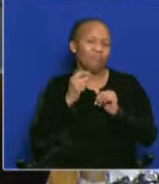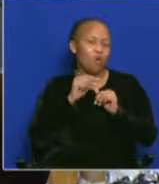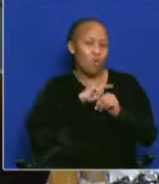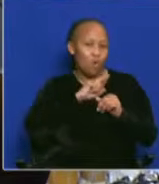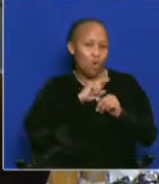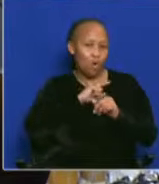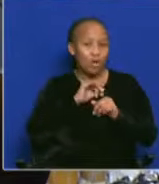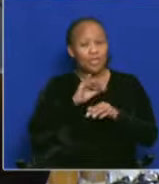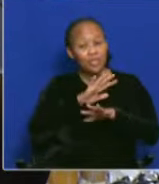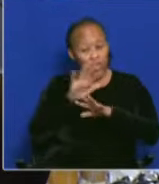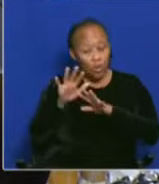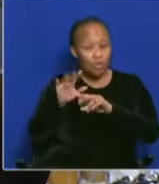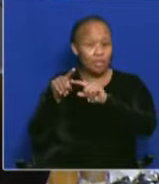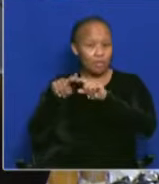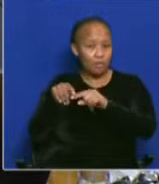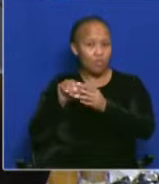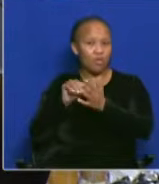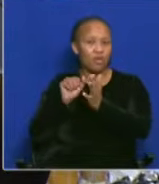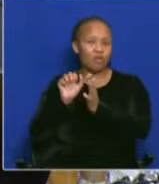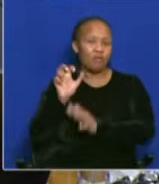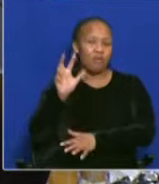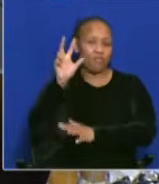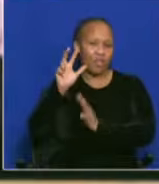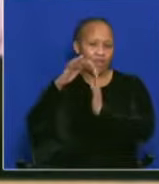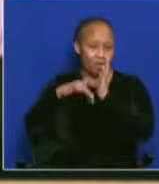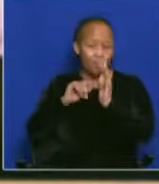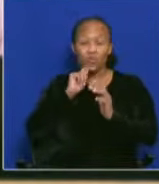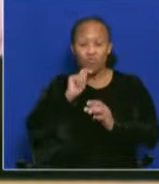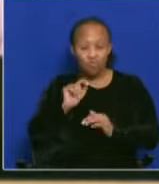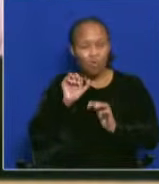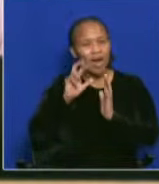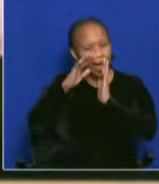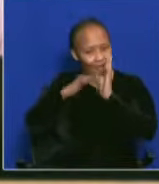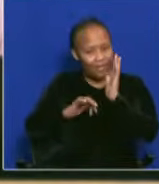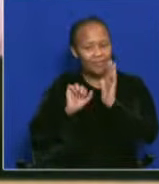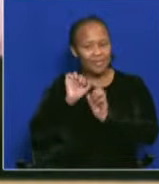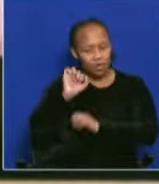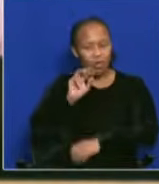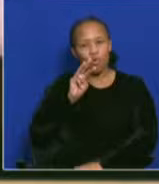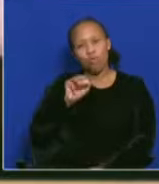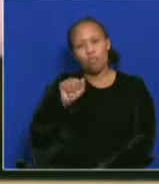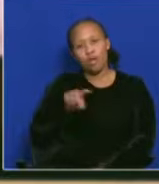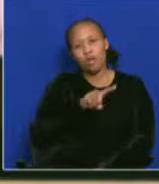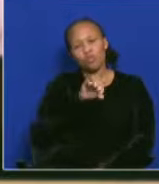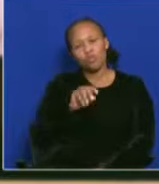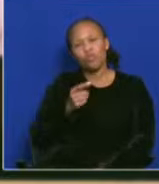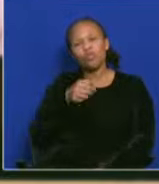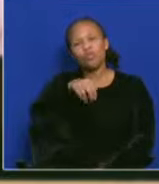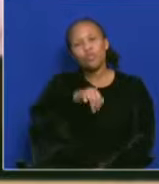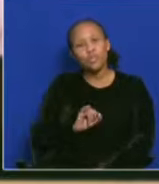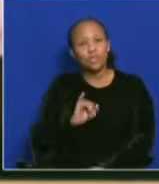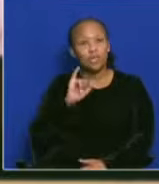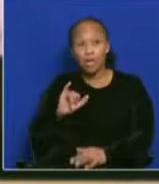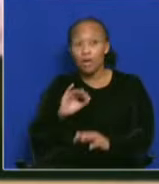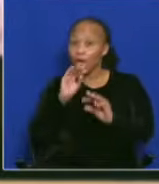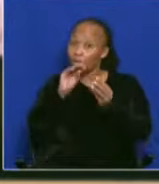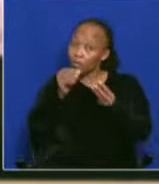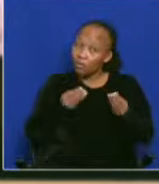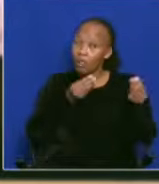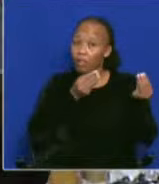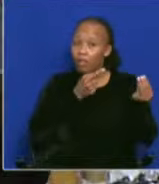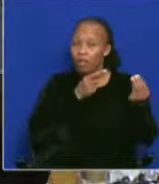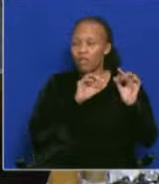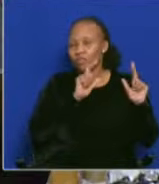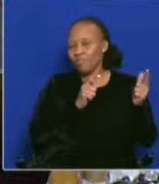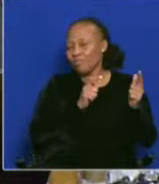affidavit was his own affidavit, so he could have placed it before the commission. It wasn't placed before the commission, but as it happened, we had already requested